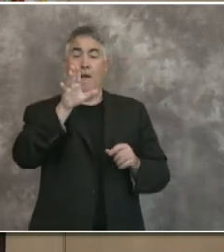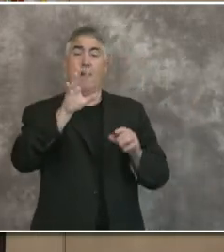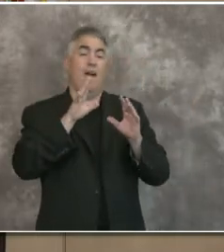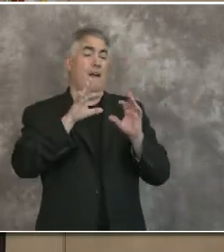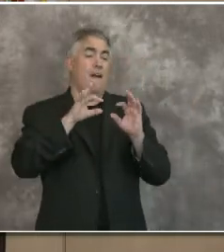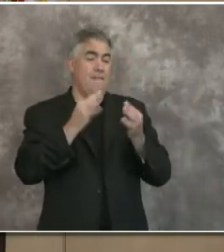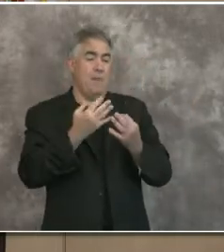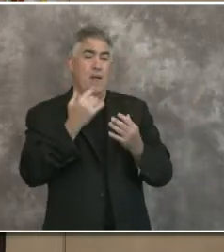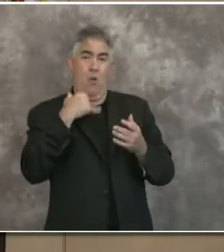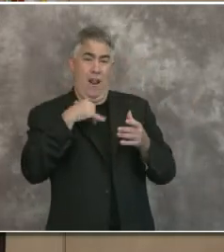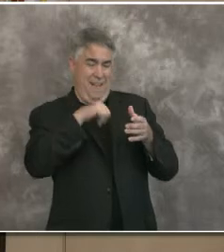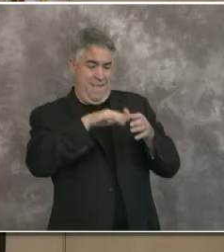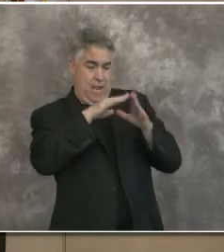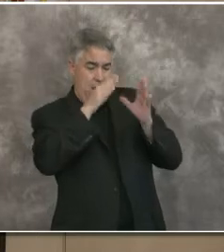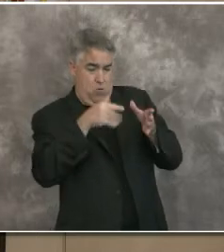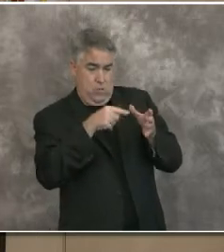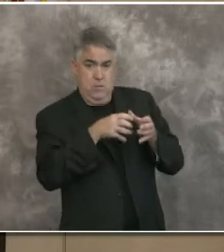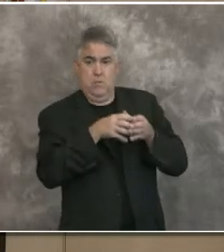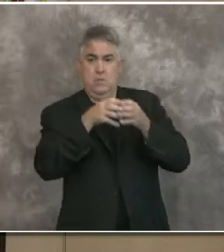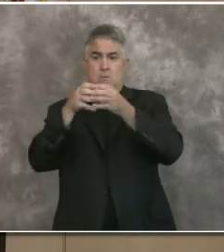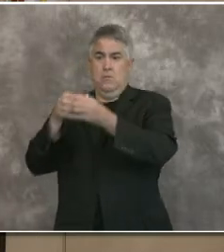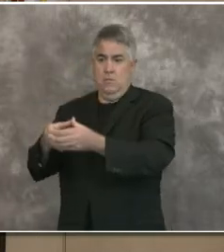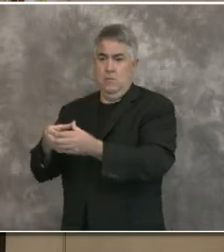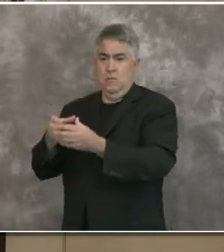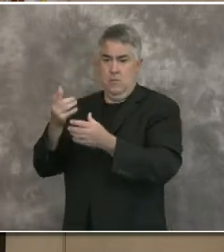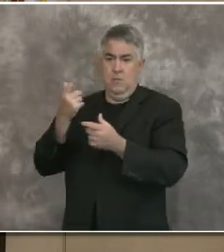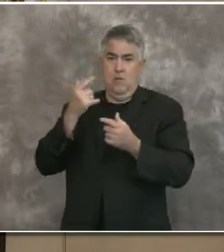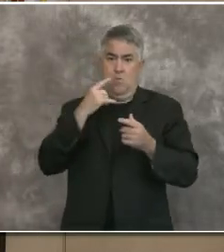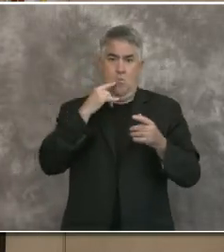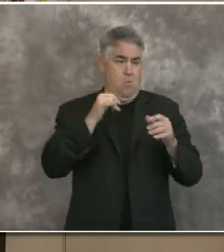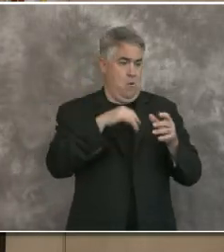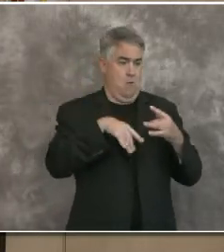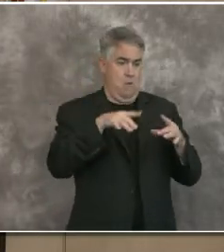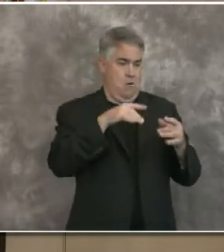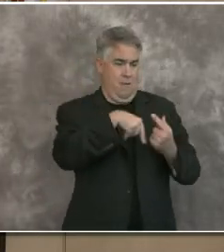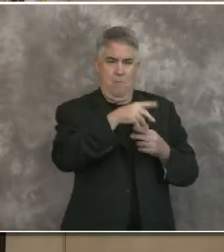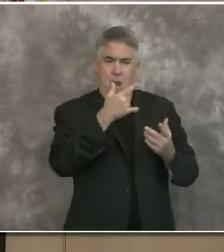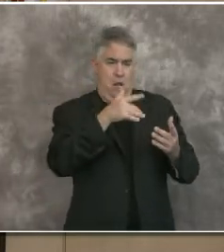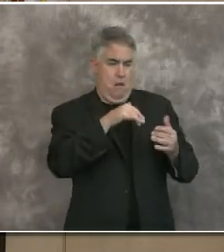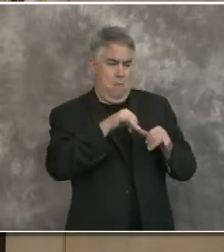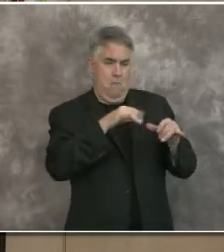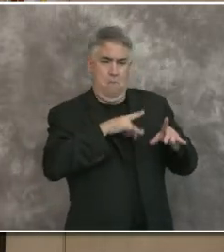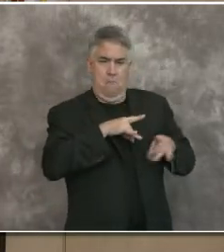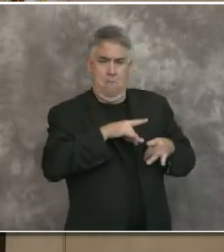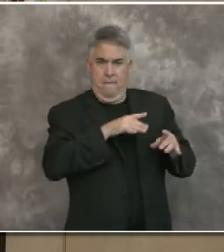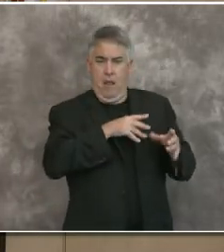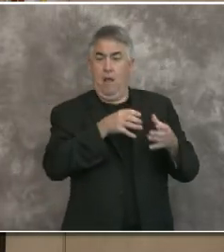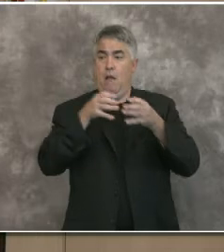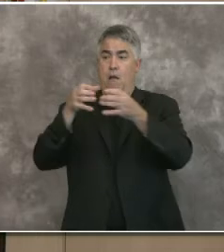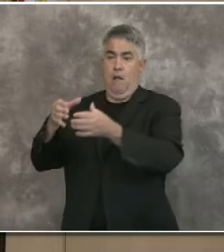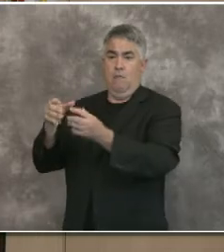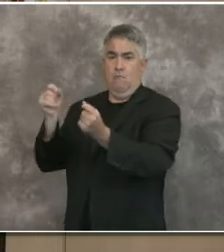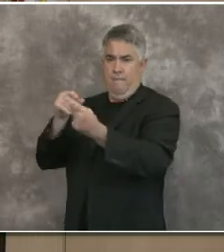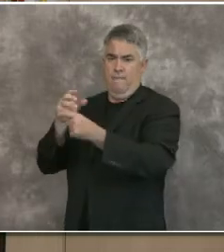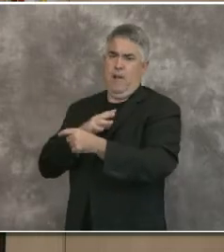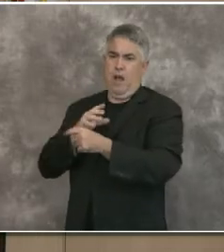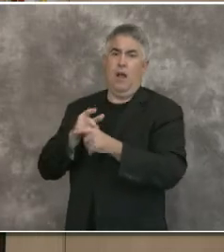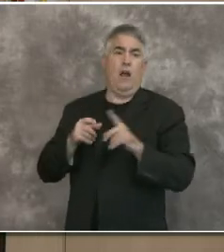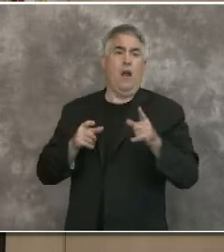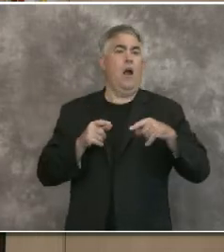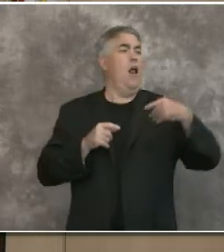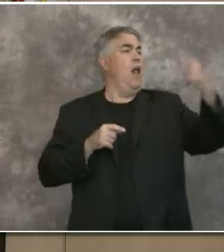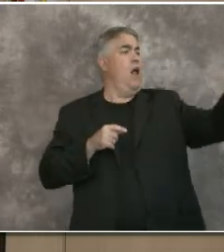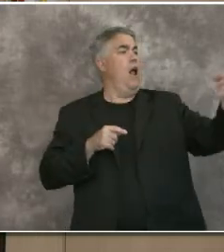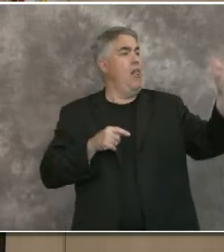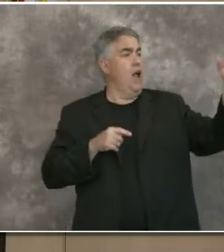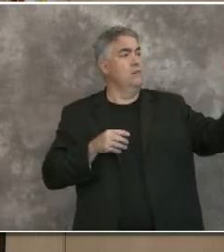other households, other families, or other individuals, there could be an introduction of the